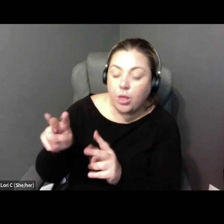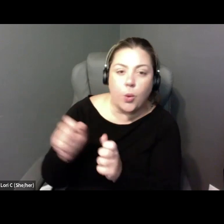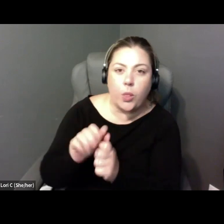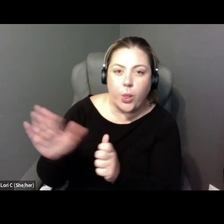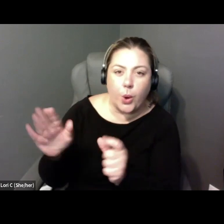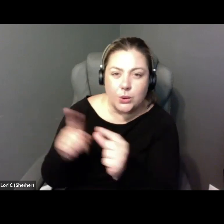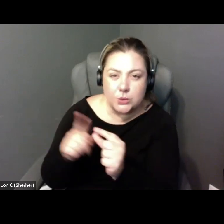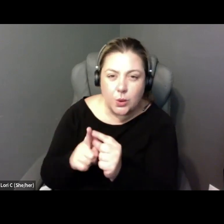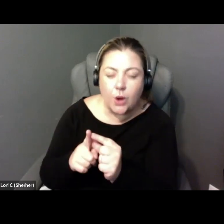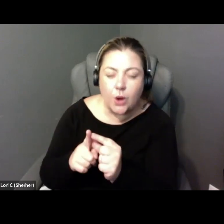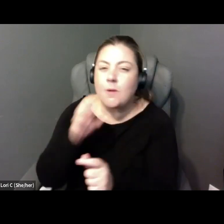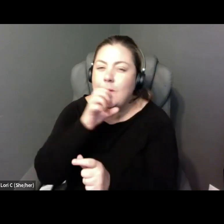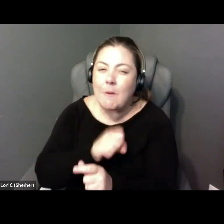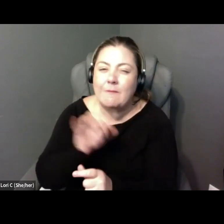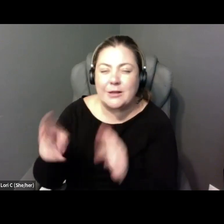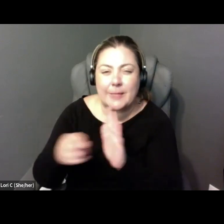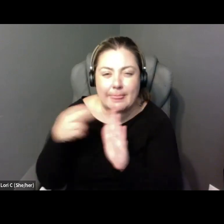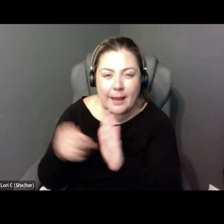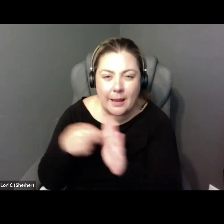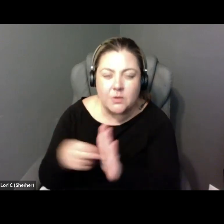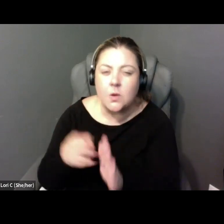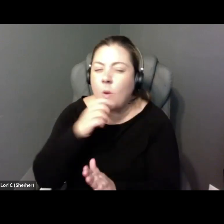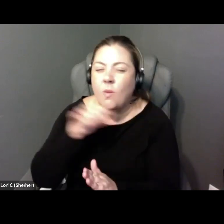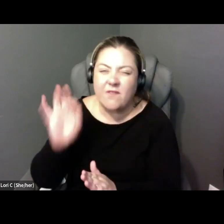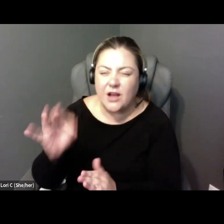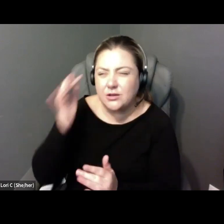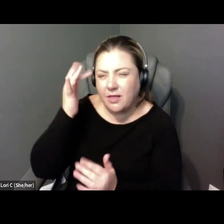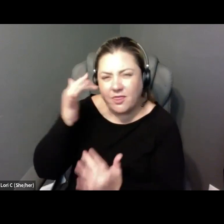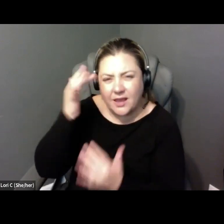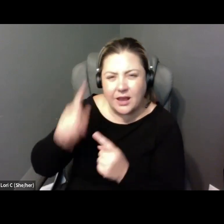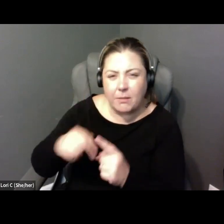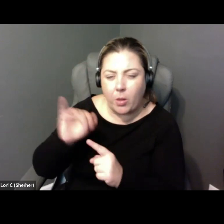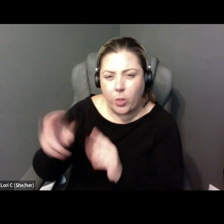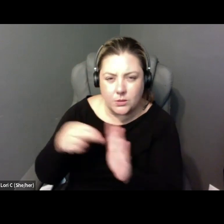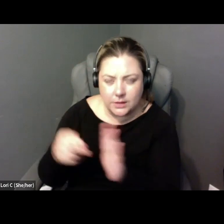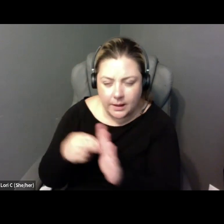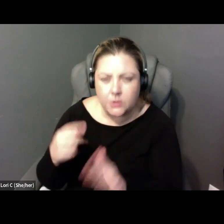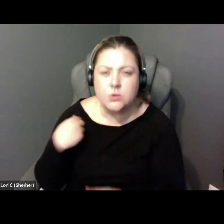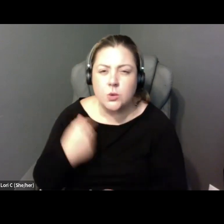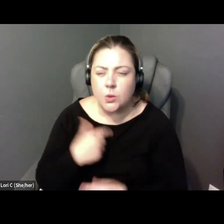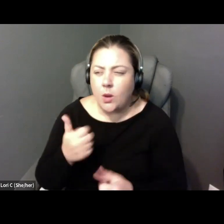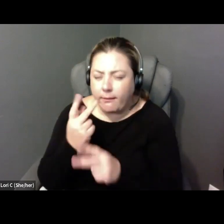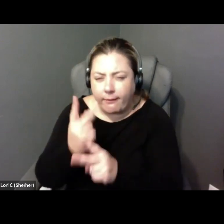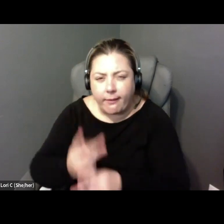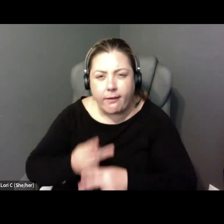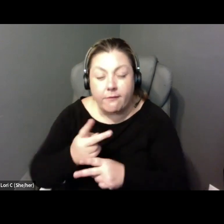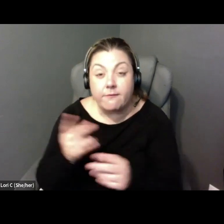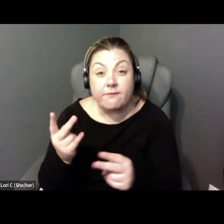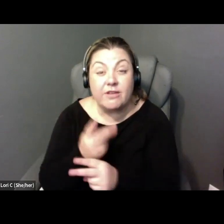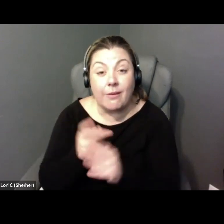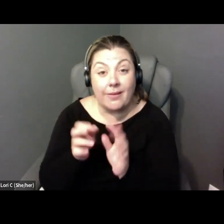of the build out of the tool, and especially around finding the language, the text for the final tool was really